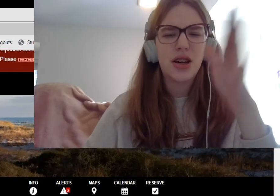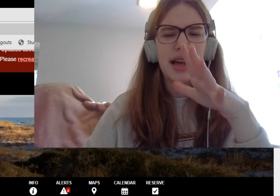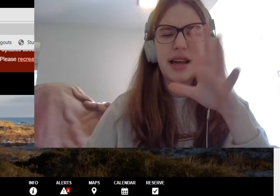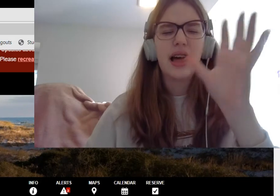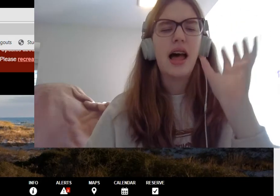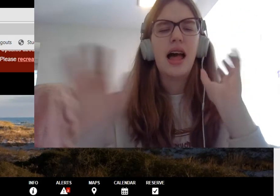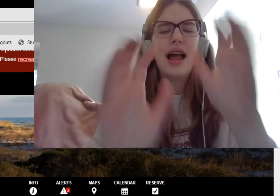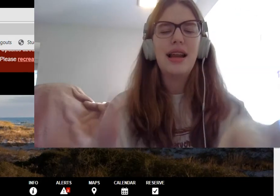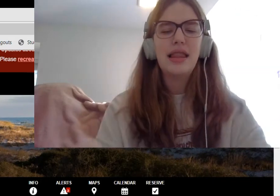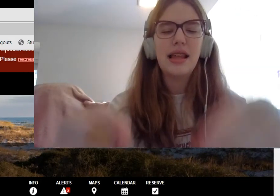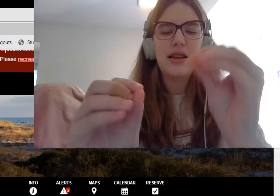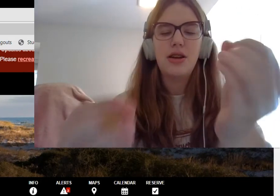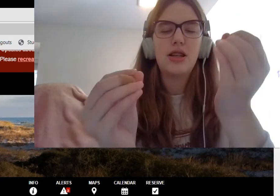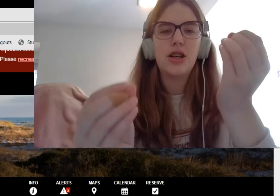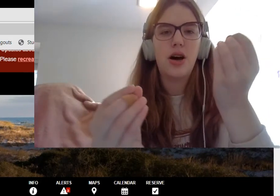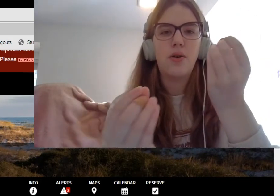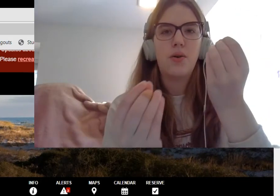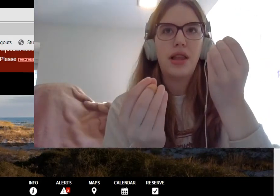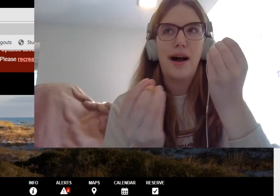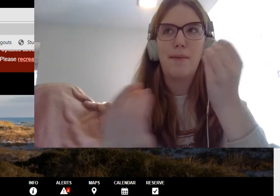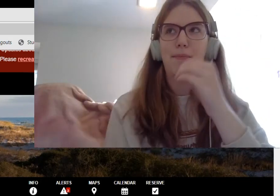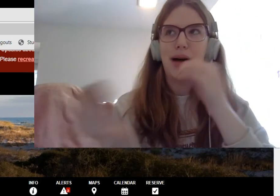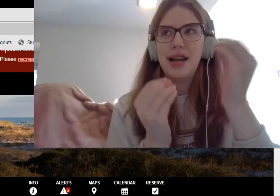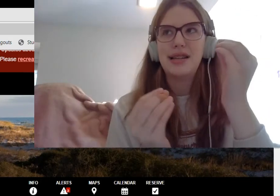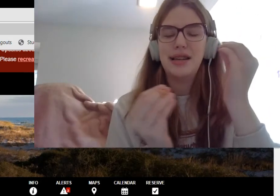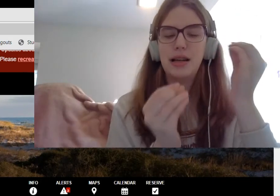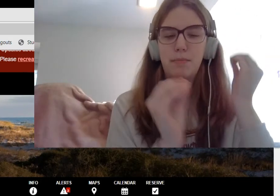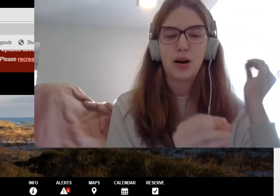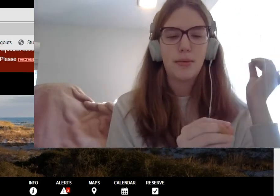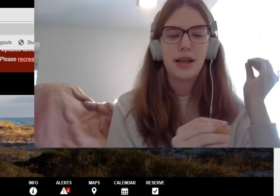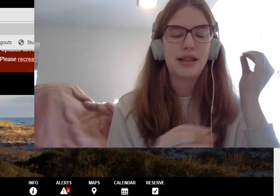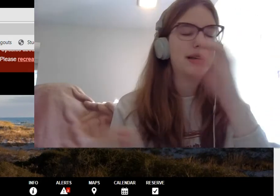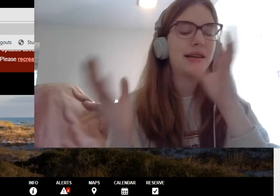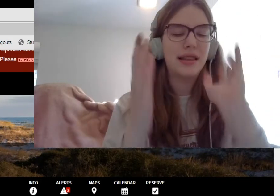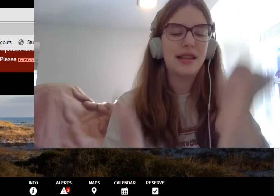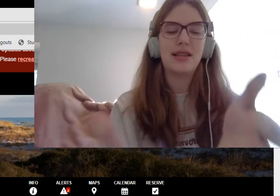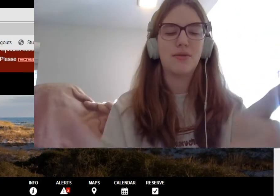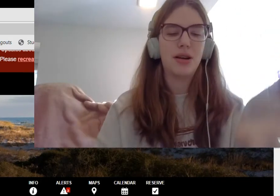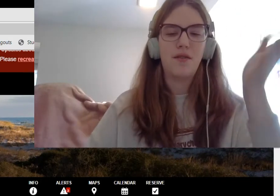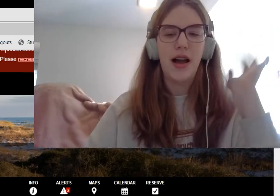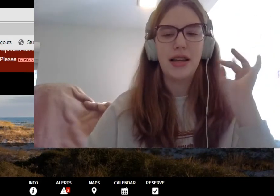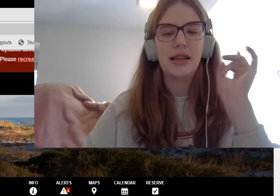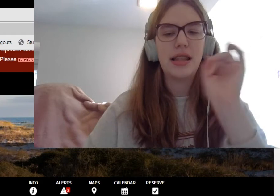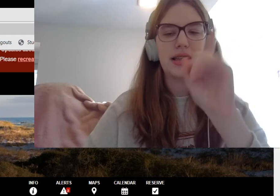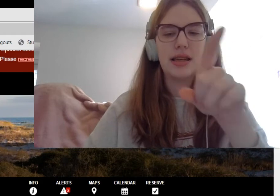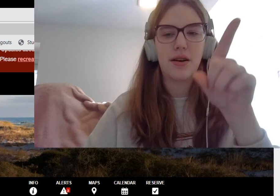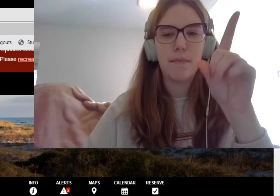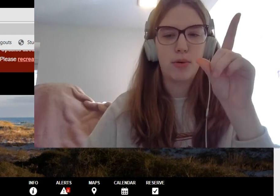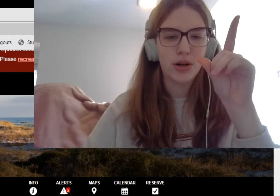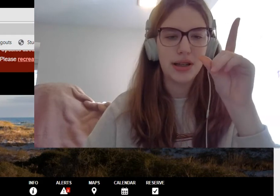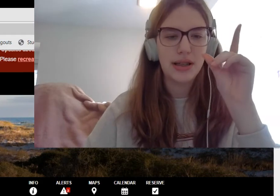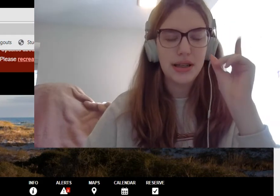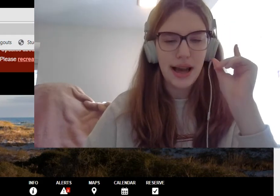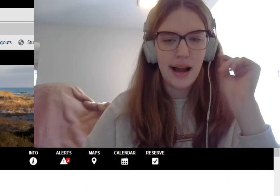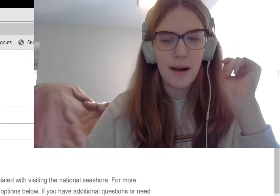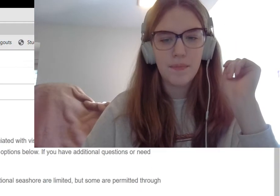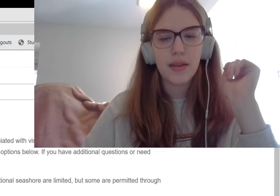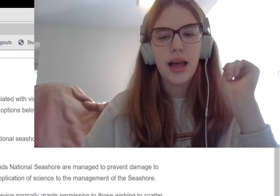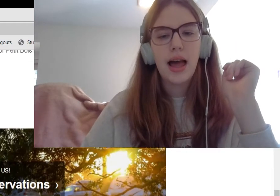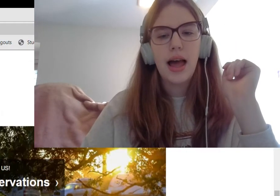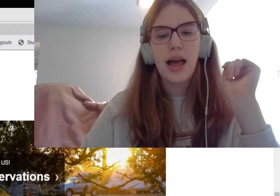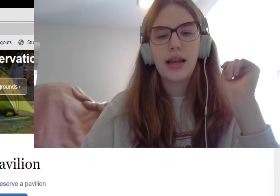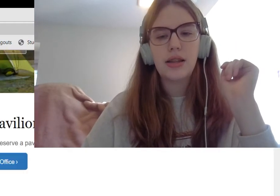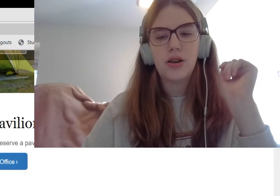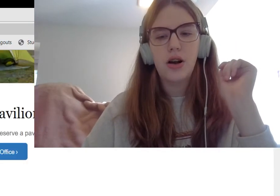cooking, anything that you need to know that might need a permit. This is where you'd find it. That's another important tab.